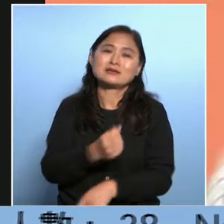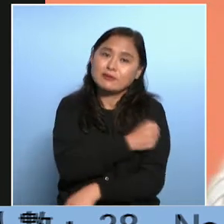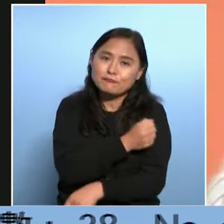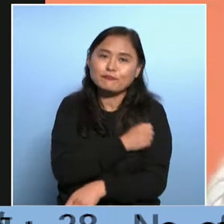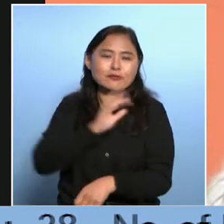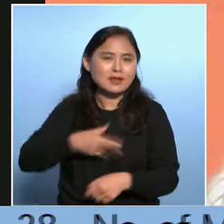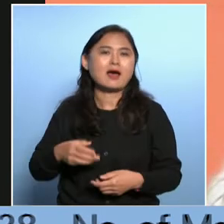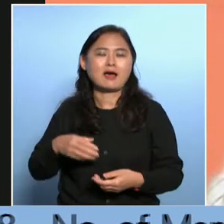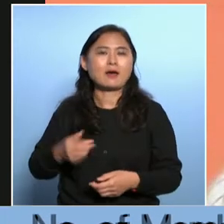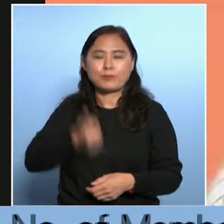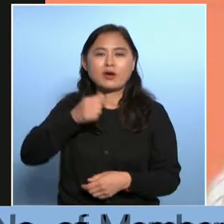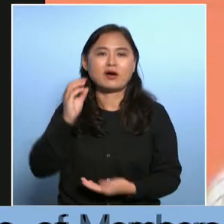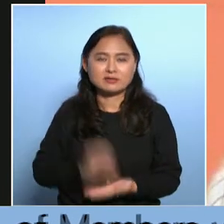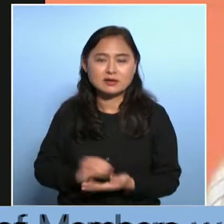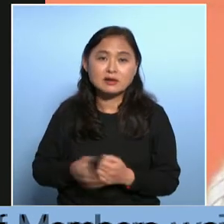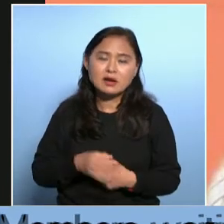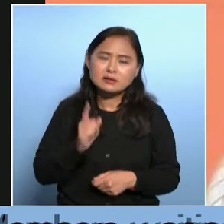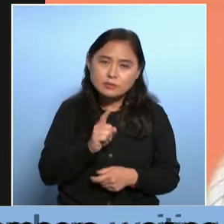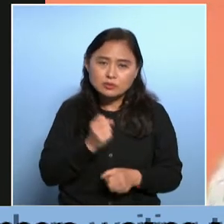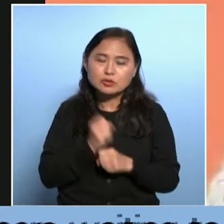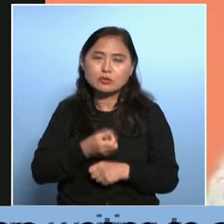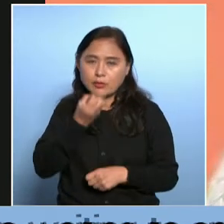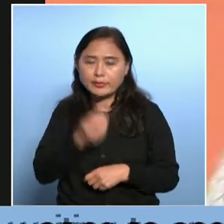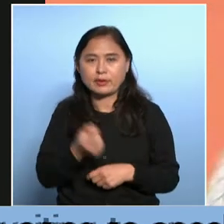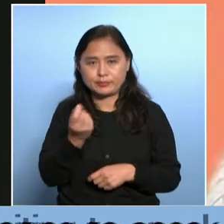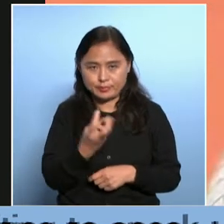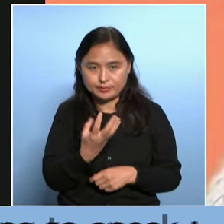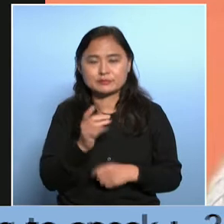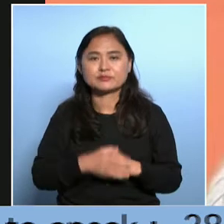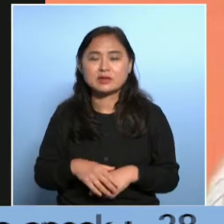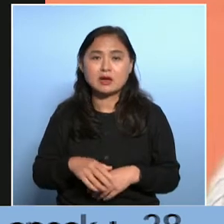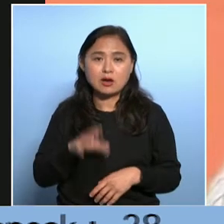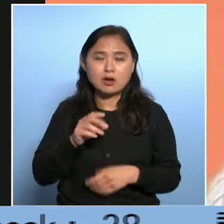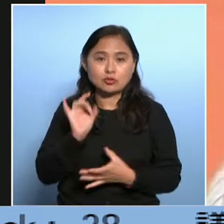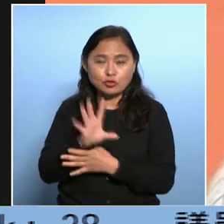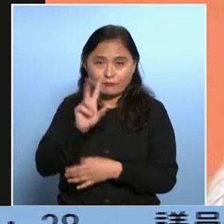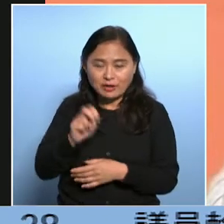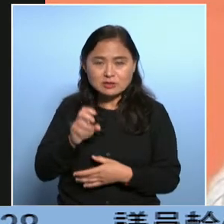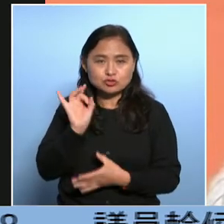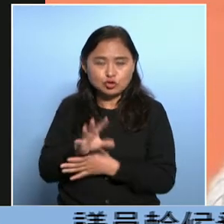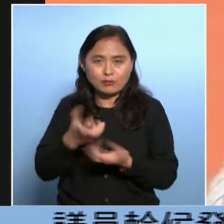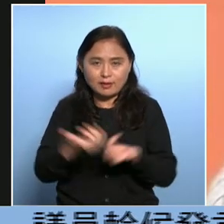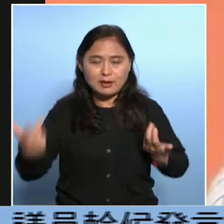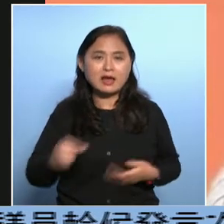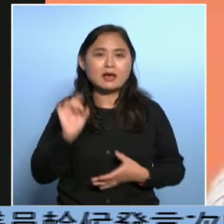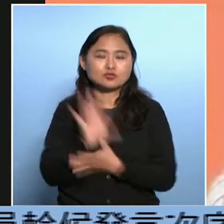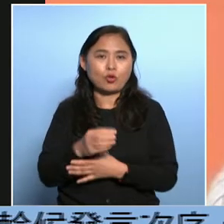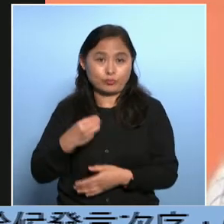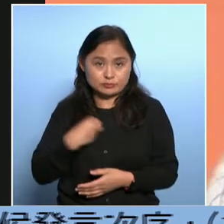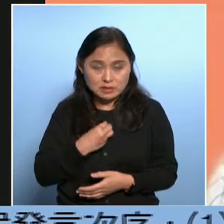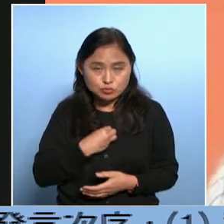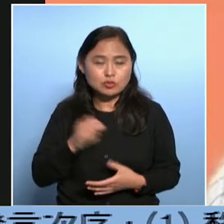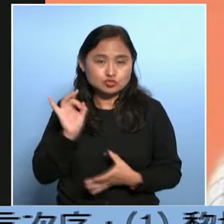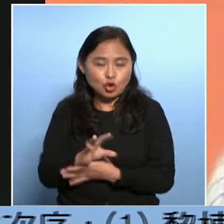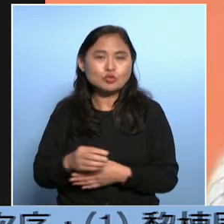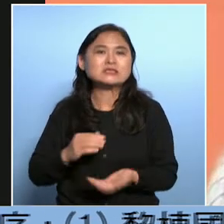as we are determined and we work hard, we can certainly achieve it. So I would like to suggest some ways to